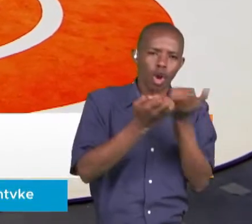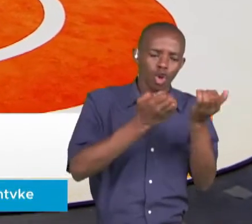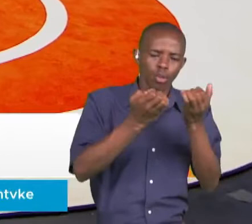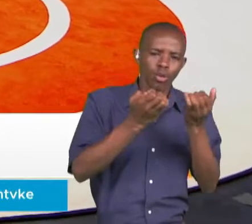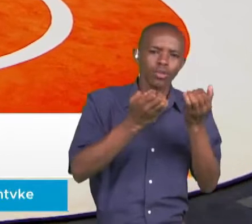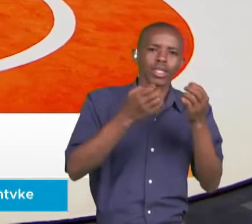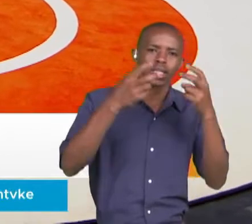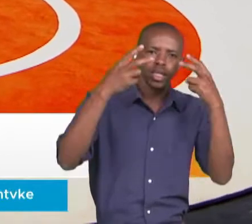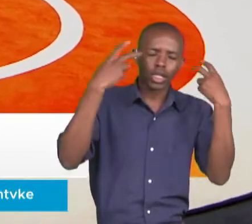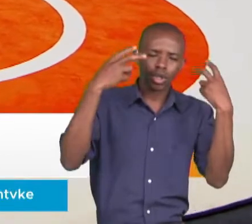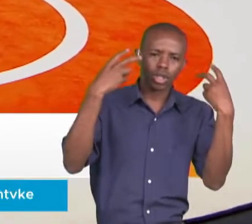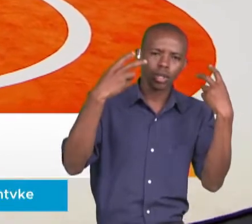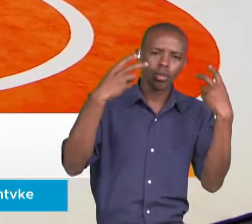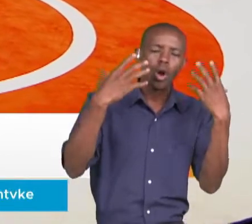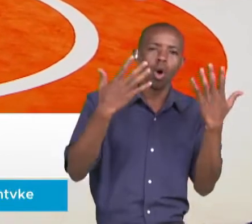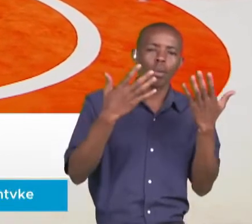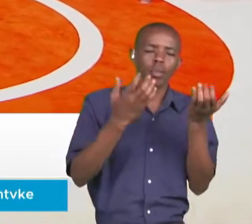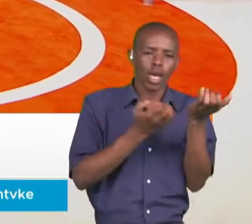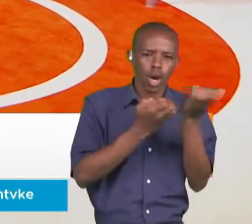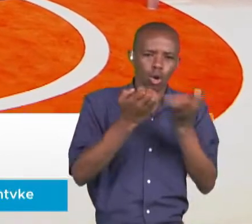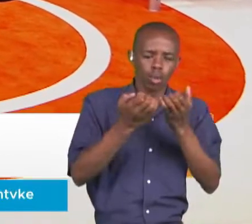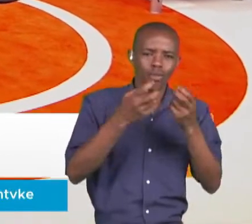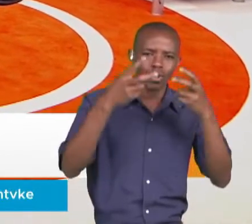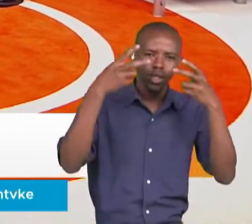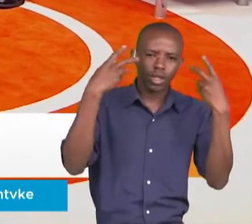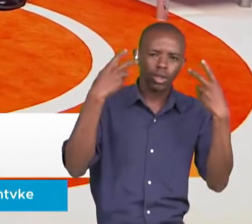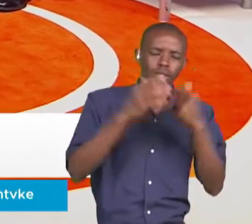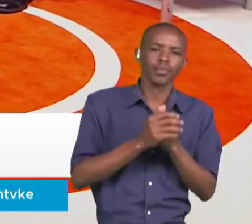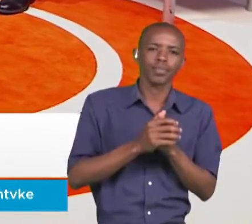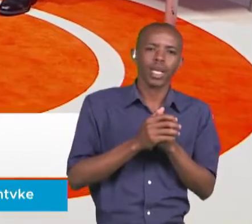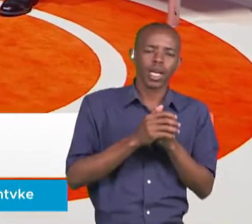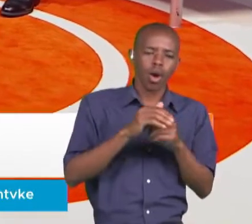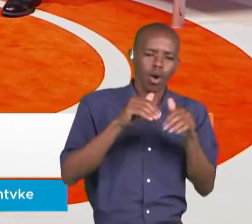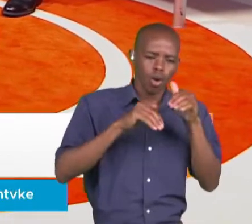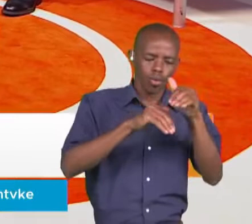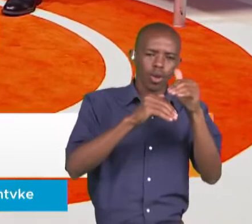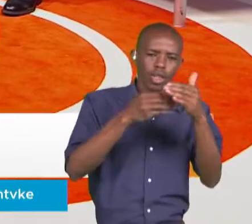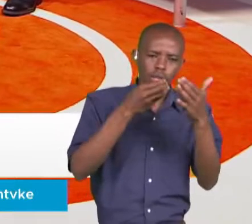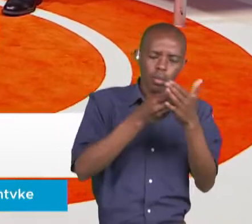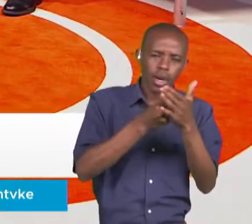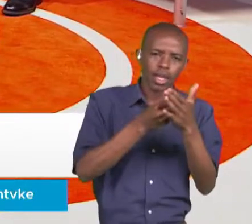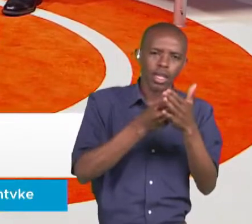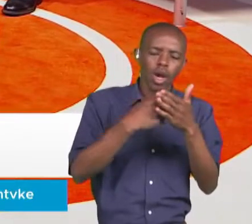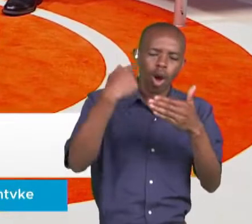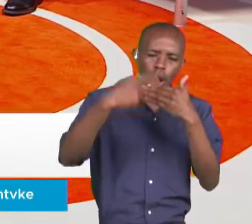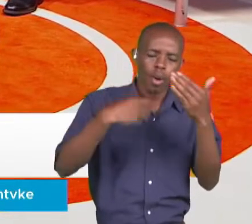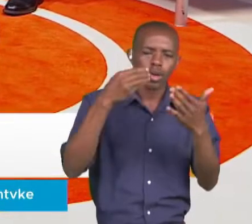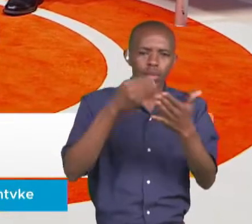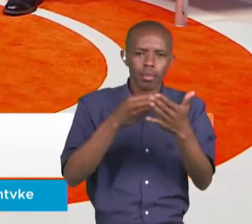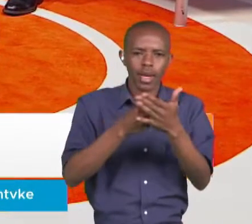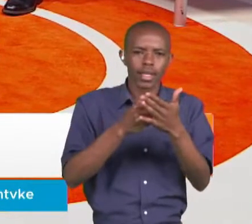terrorism, or the economics of terror. And just us following the money trail, and whether it's all about the money